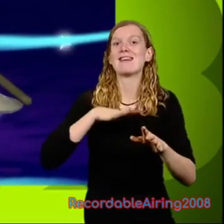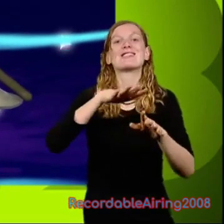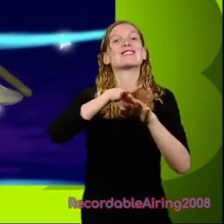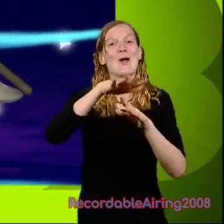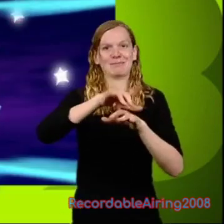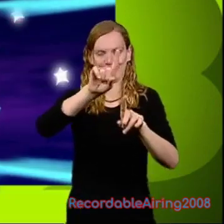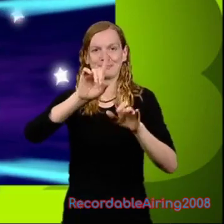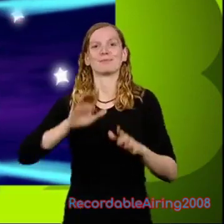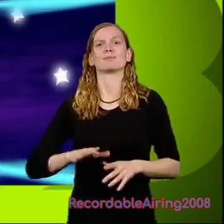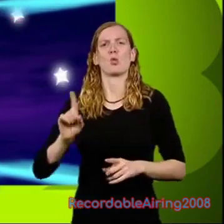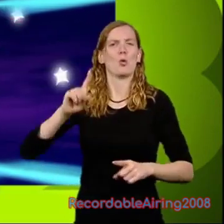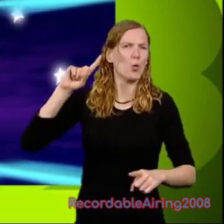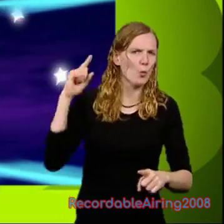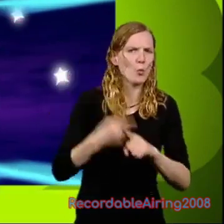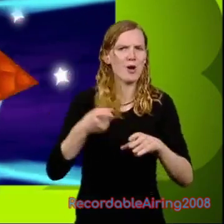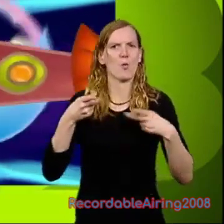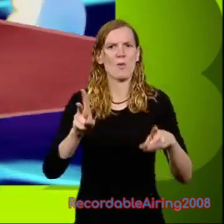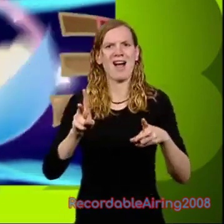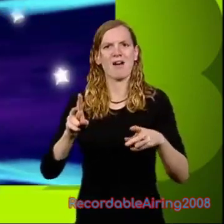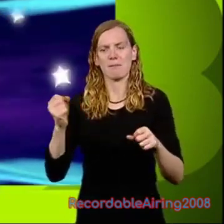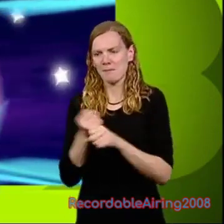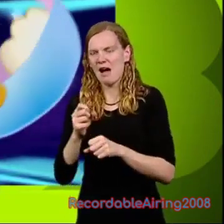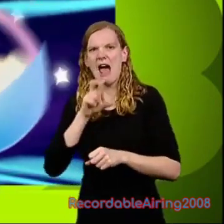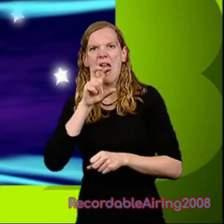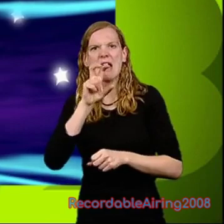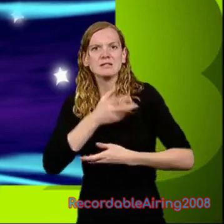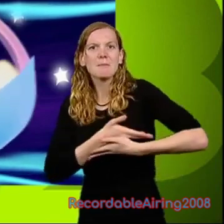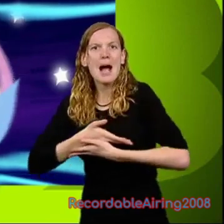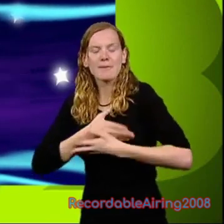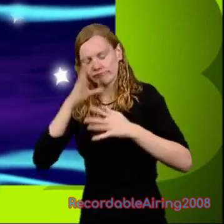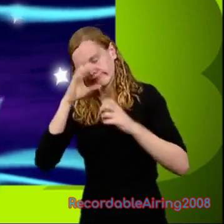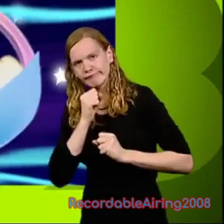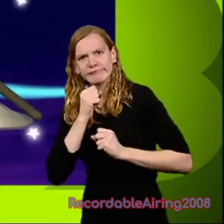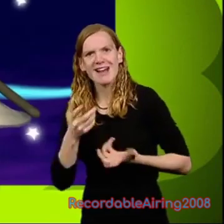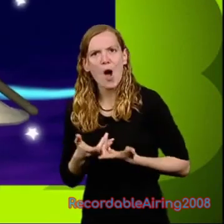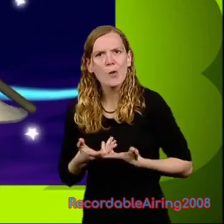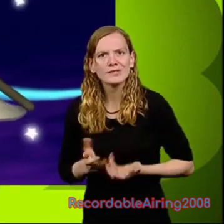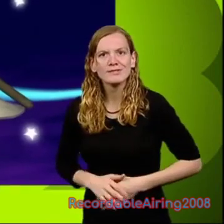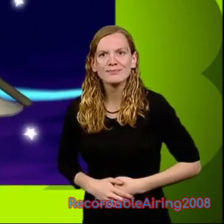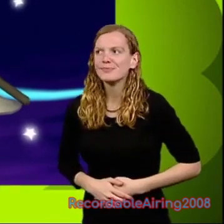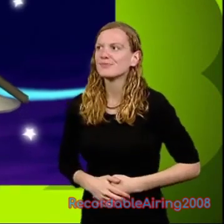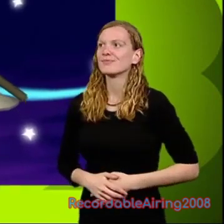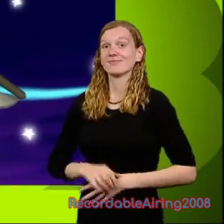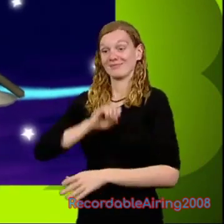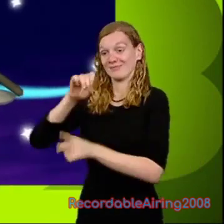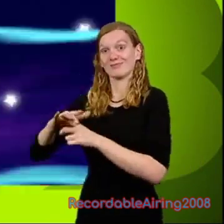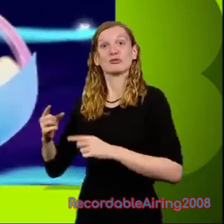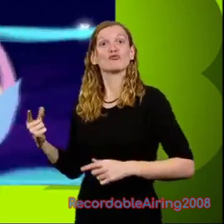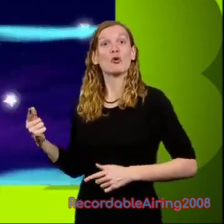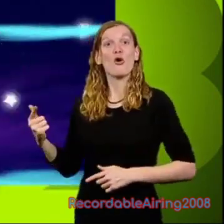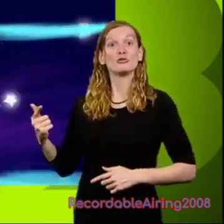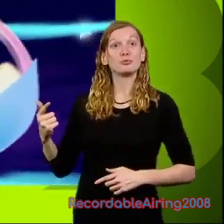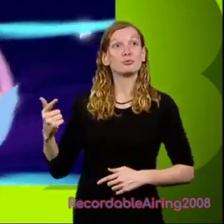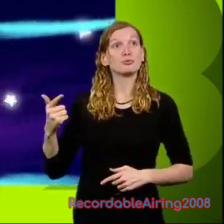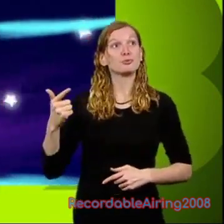sleep? You rocket! Because a rocket is a space machine, and also when you rock a baby, you